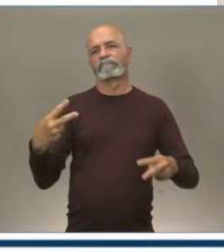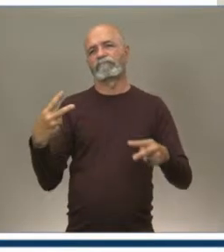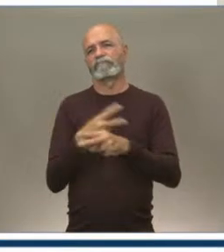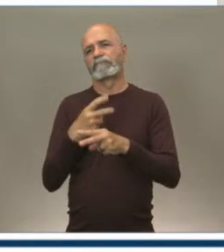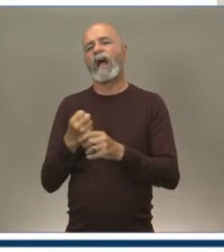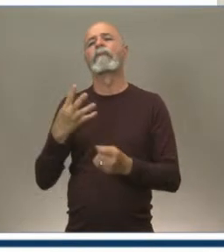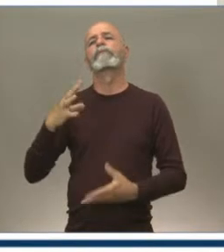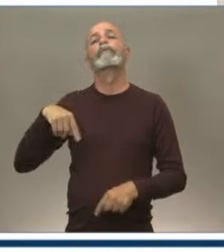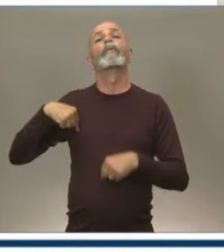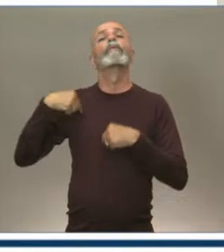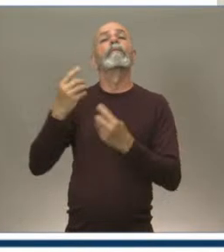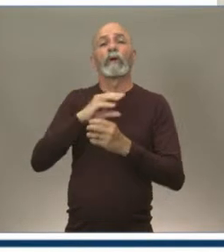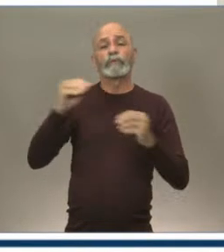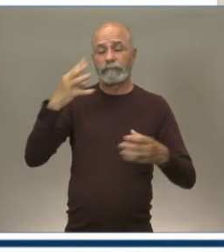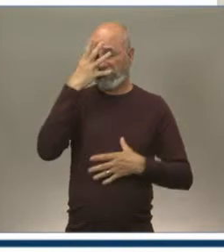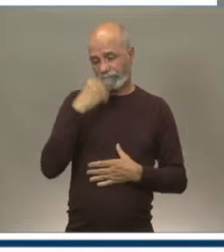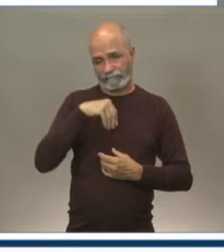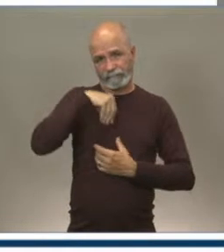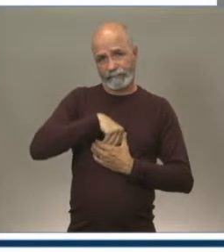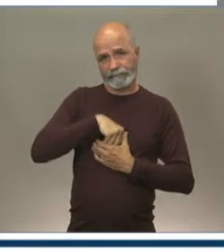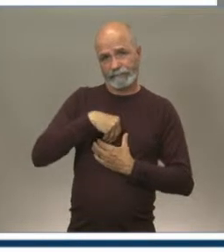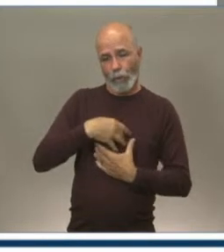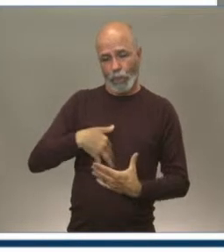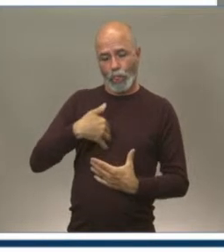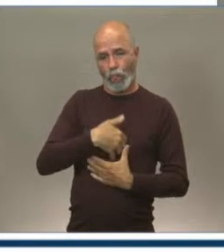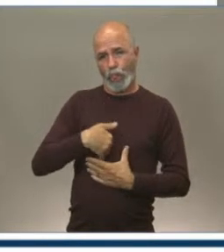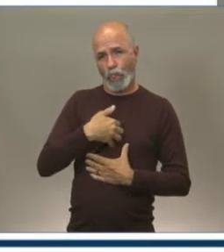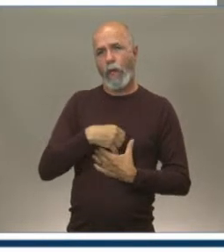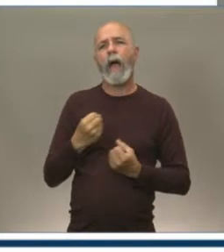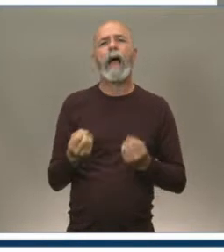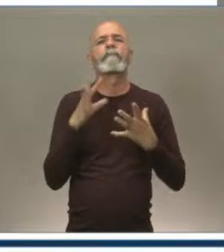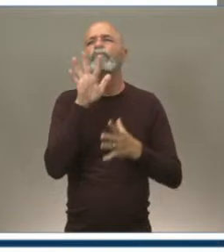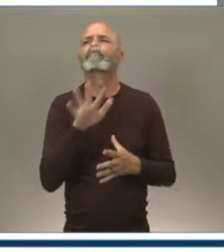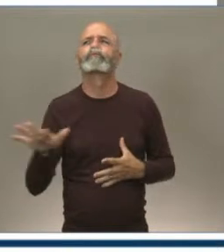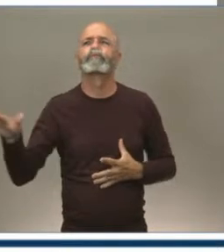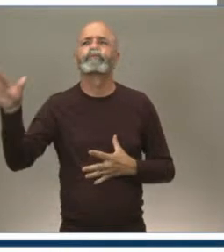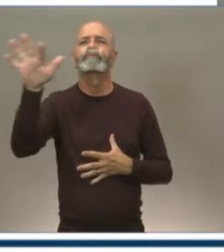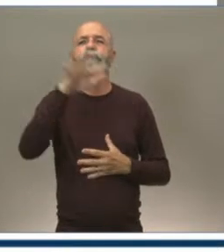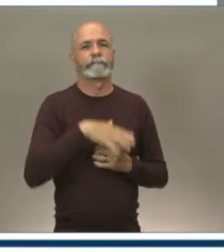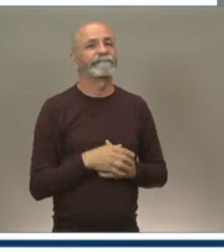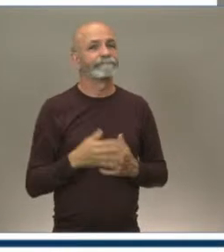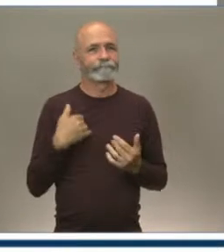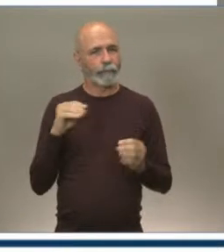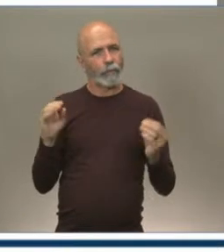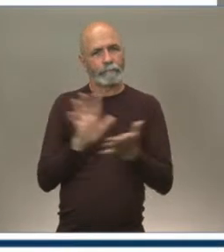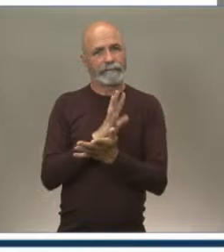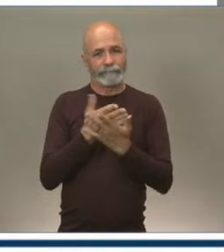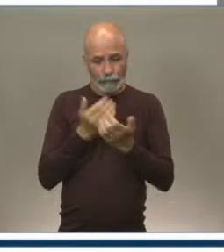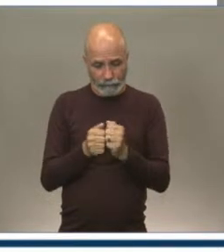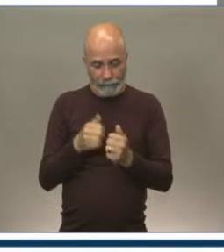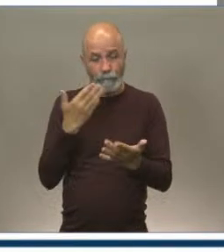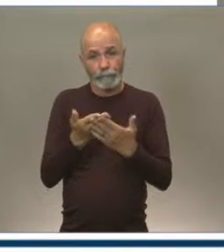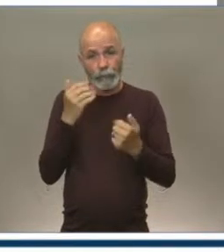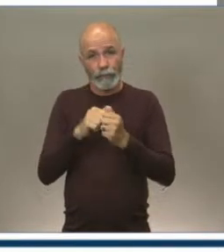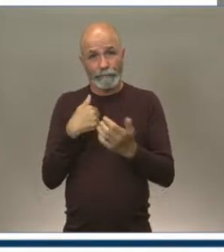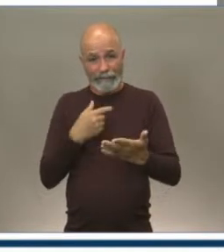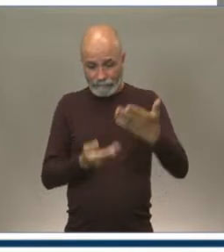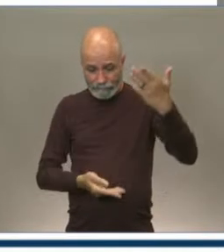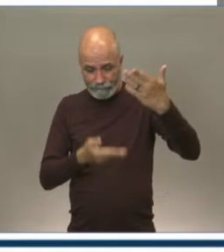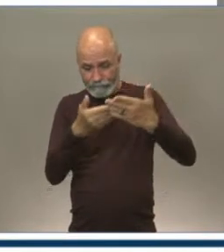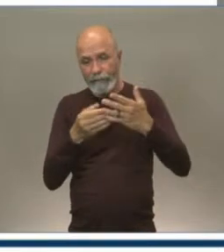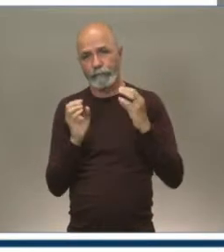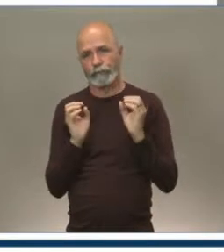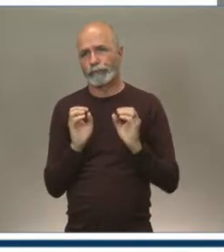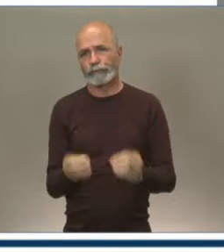asymptomatic? I don't have that breakdown in front of me. We do look at that. It's part of the challenge has been